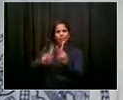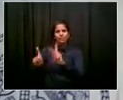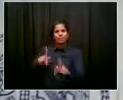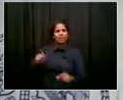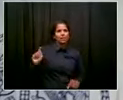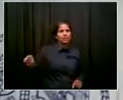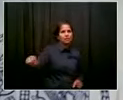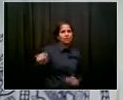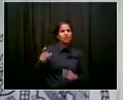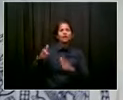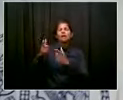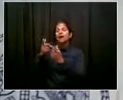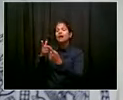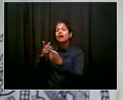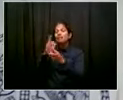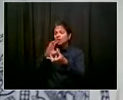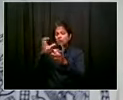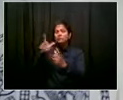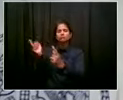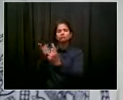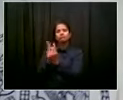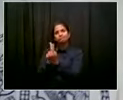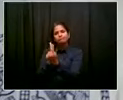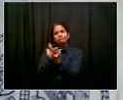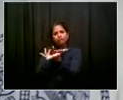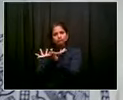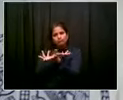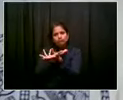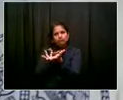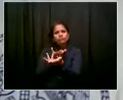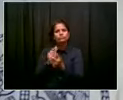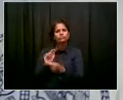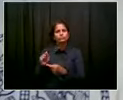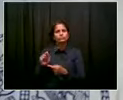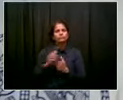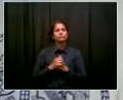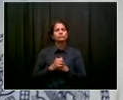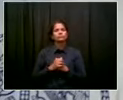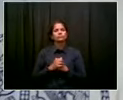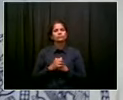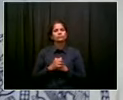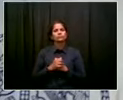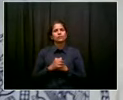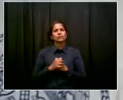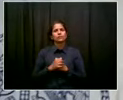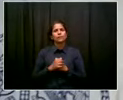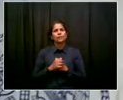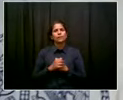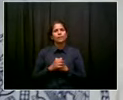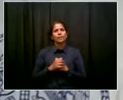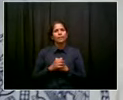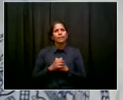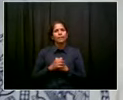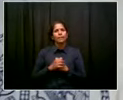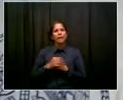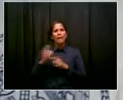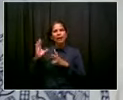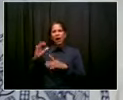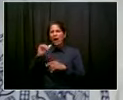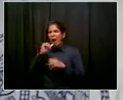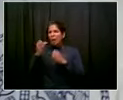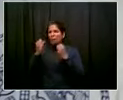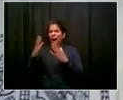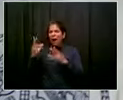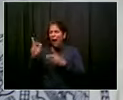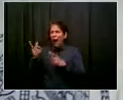sean let's be clear that's very few people at this point when it happens we'll address it the vast majority of new yorkers just want a peaceful